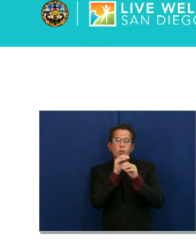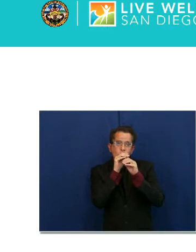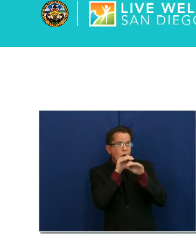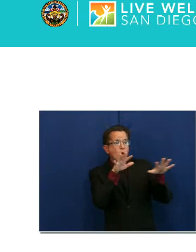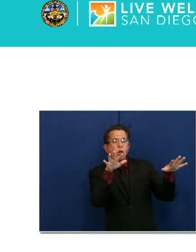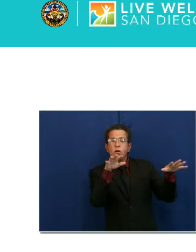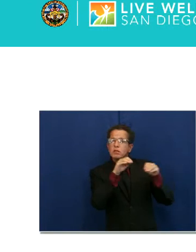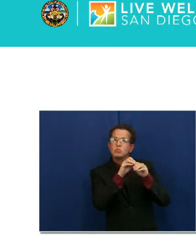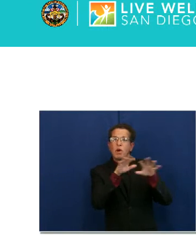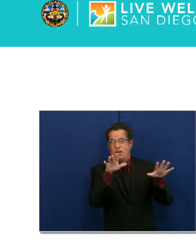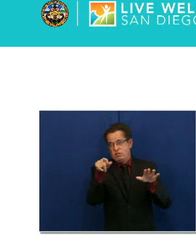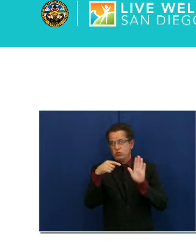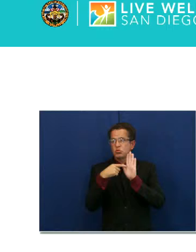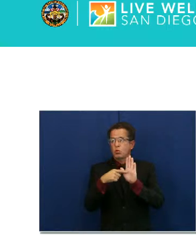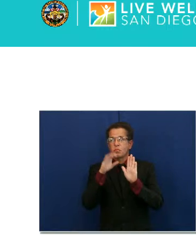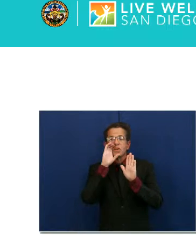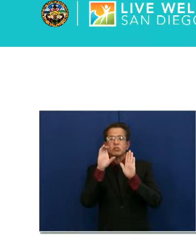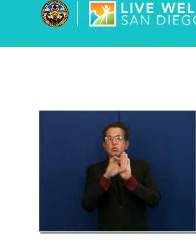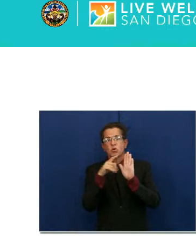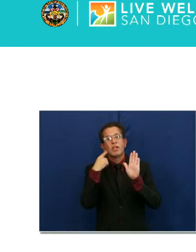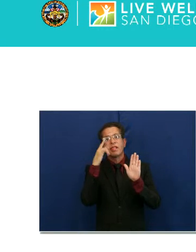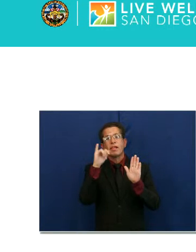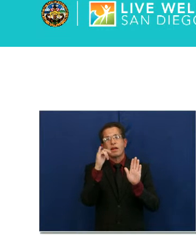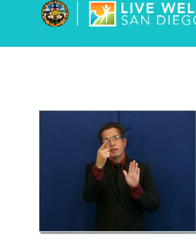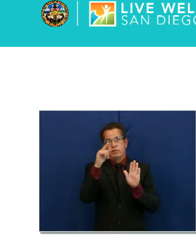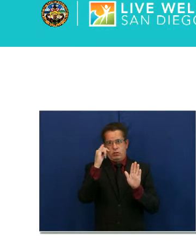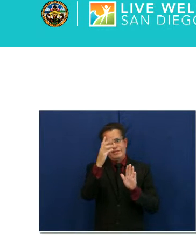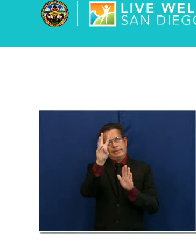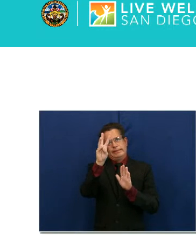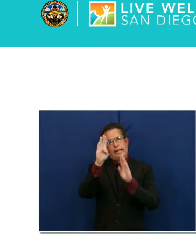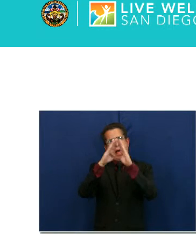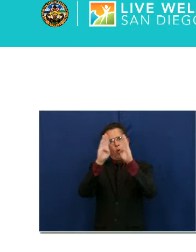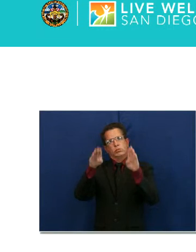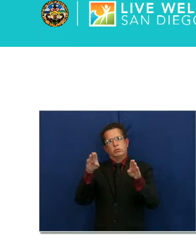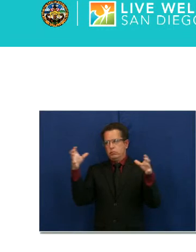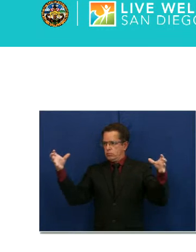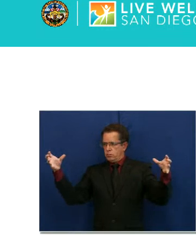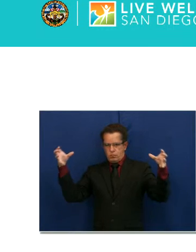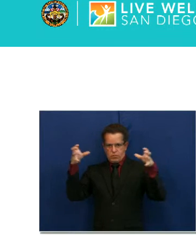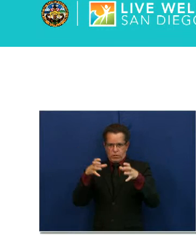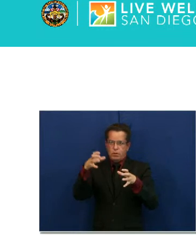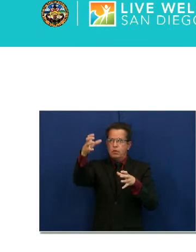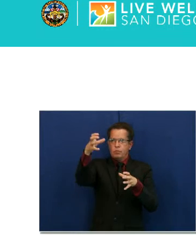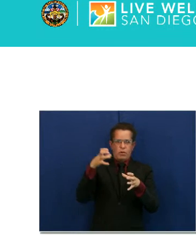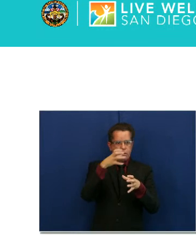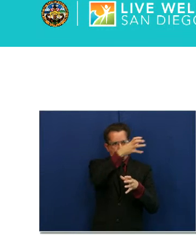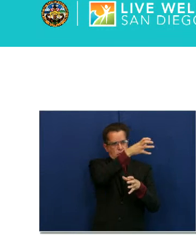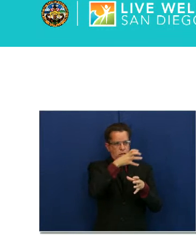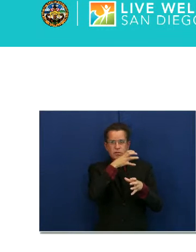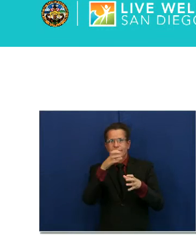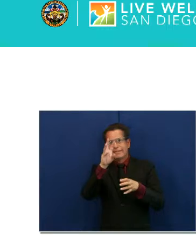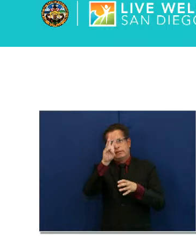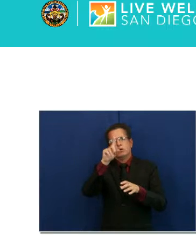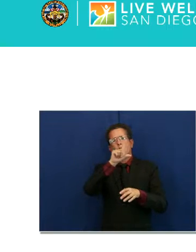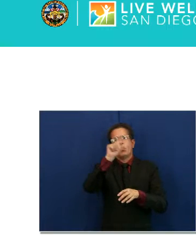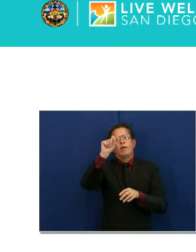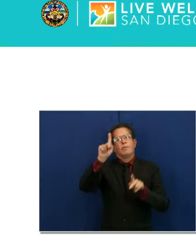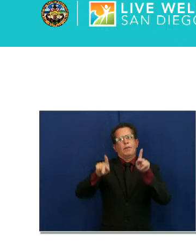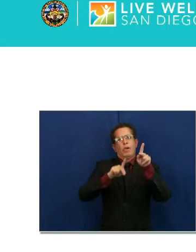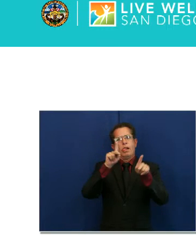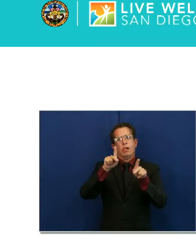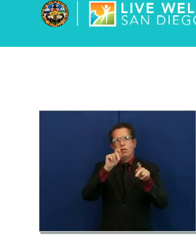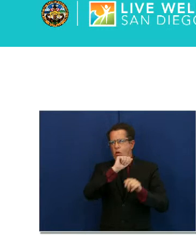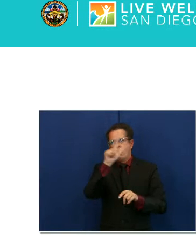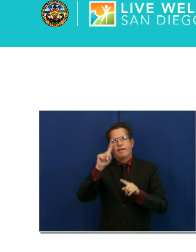an actual situation. There were 6 households that gathered together consisting of over 20 people of different